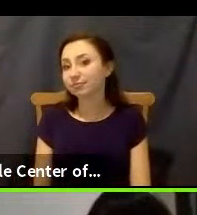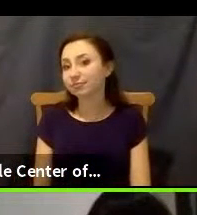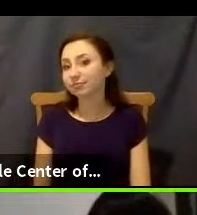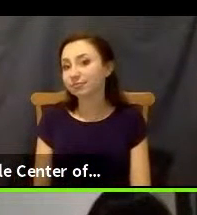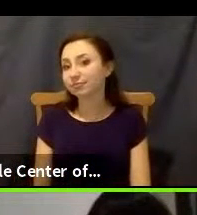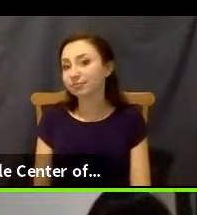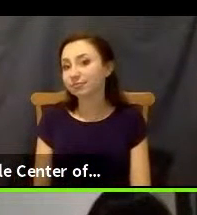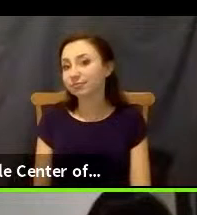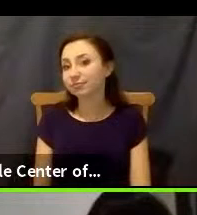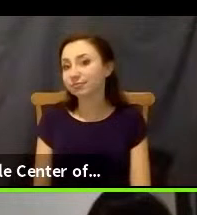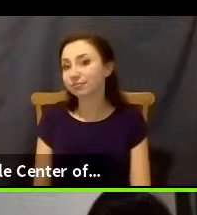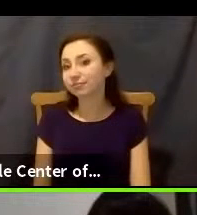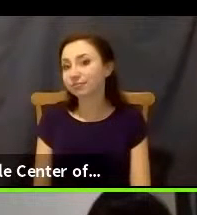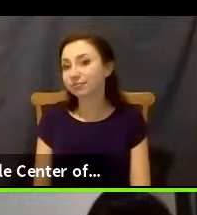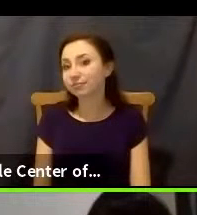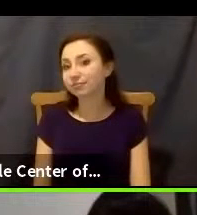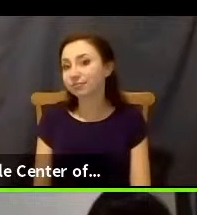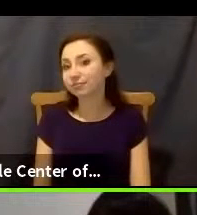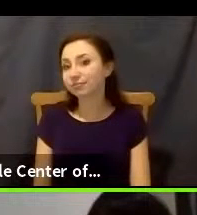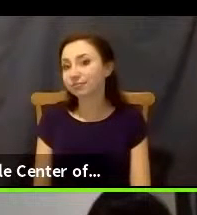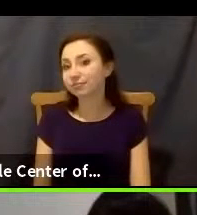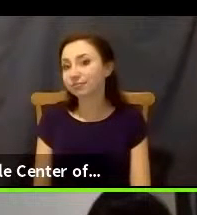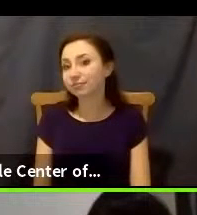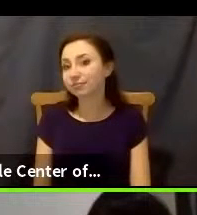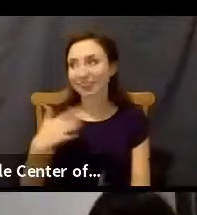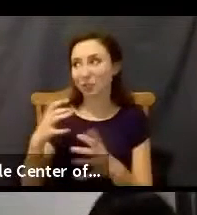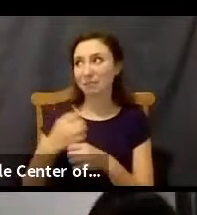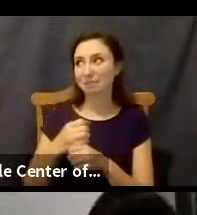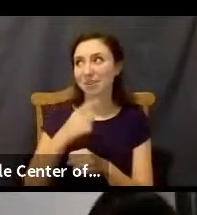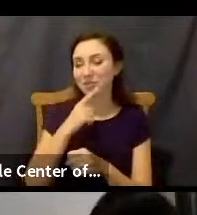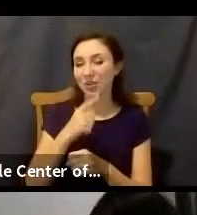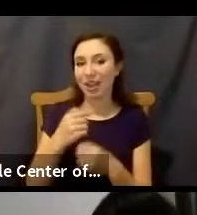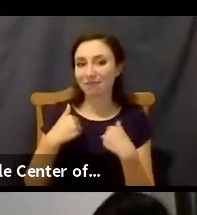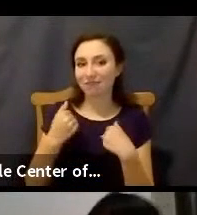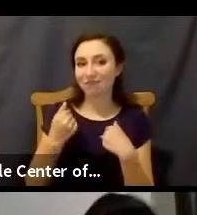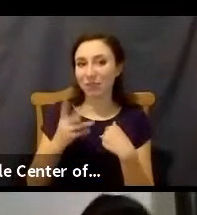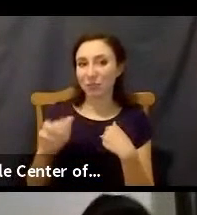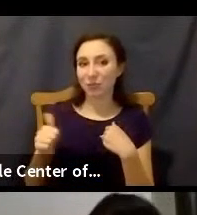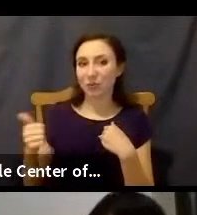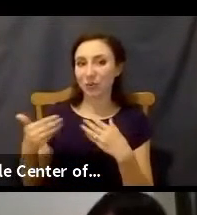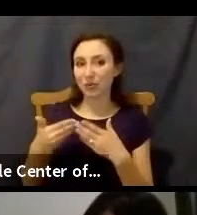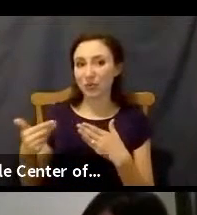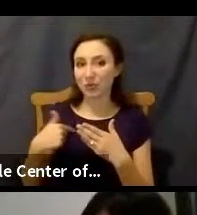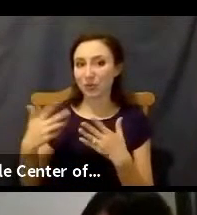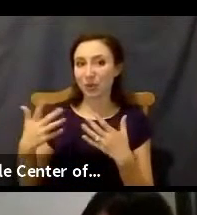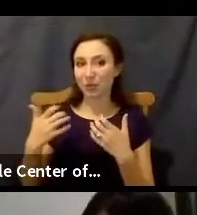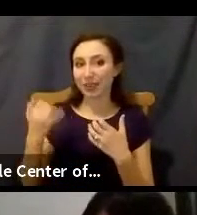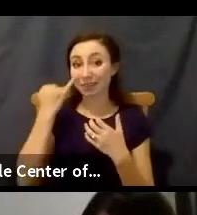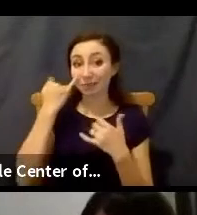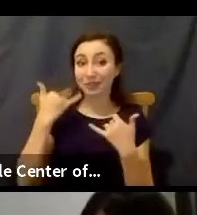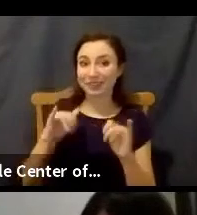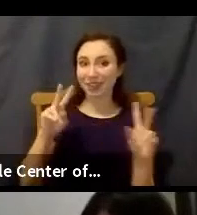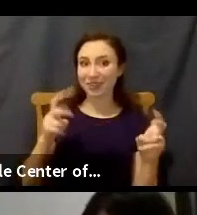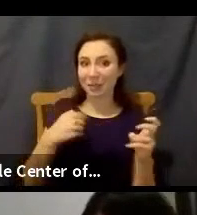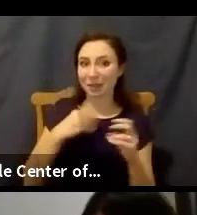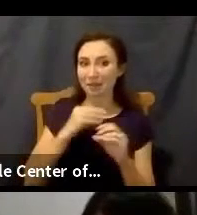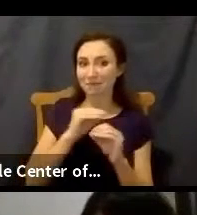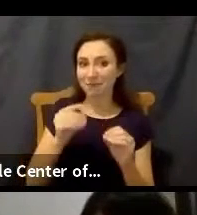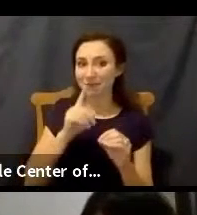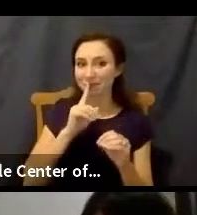Dr. Shmia? Well, I just want to make sure I don't lose my chance. I had a couple other things, but I just want to make, if we're still on this topic, I have nothing